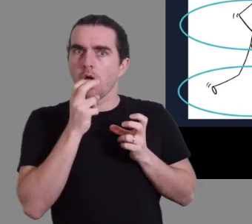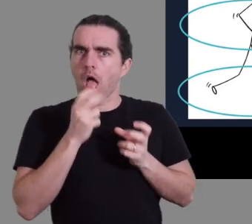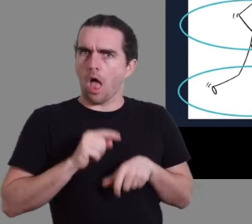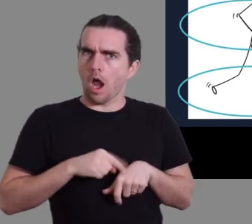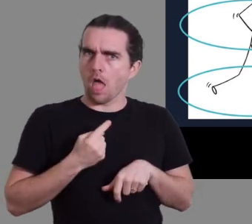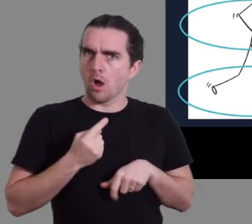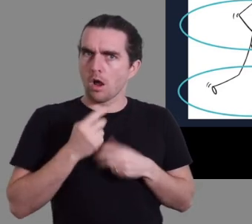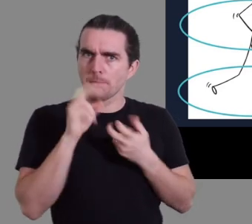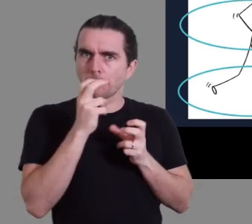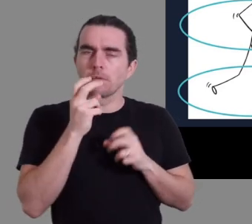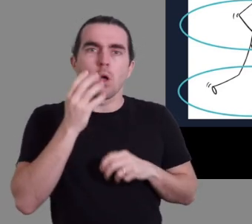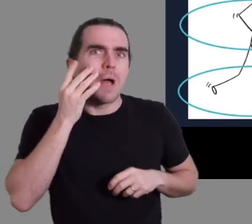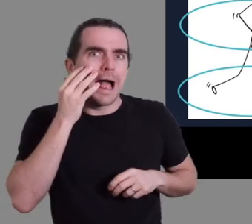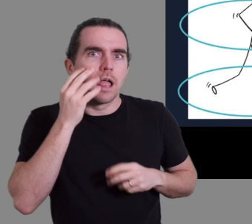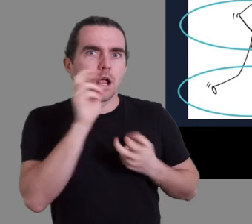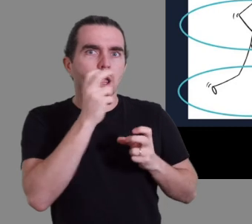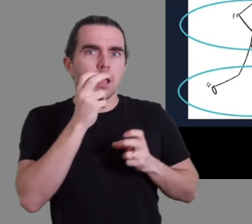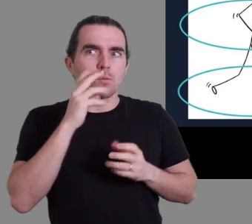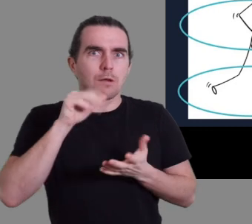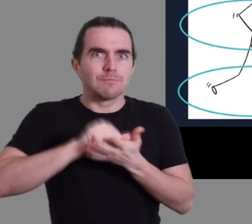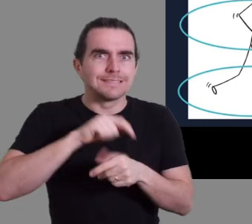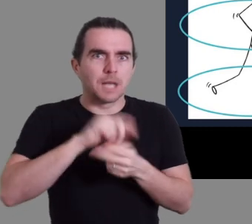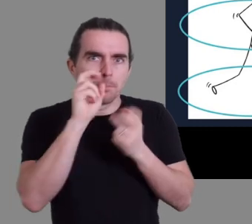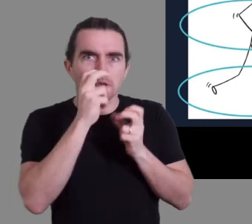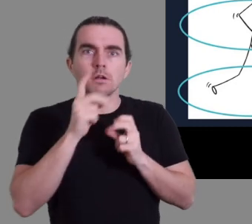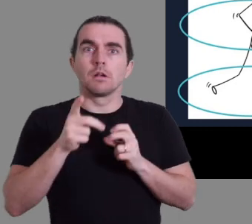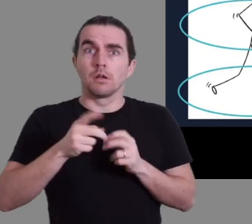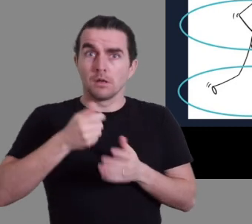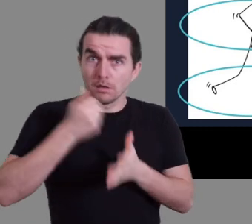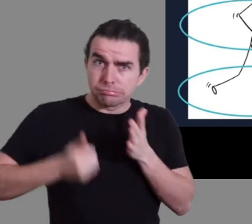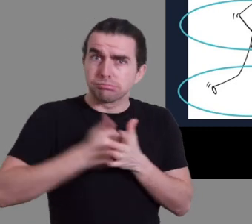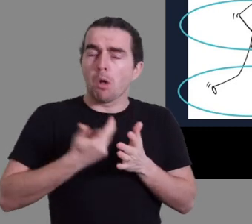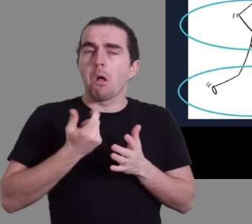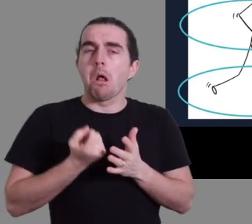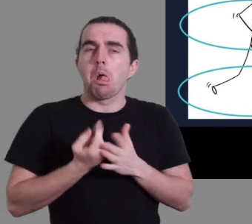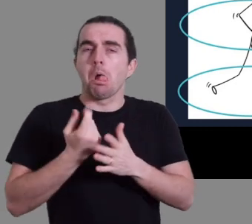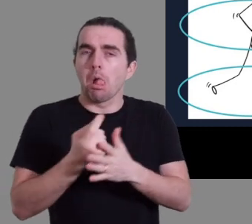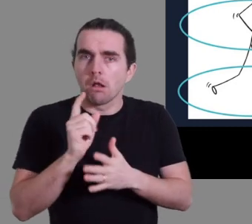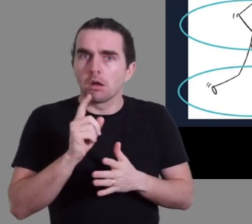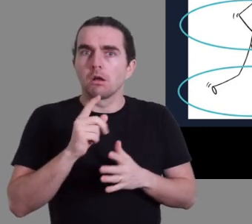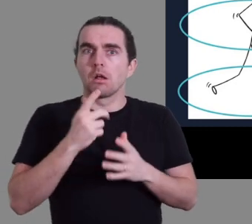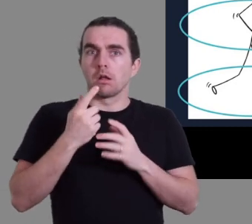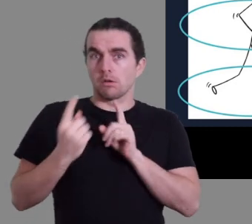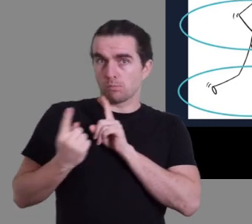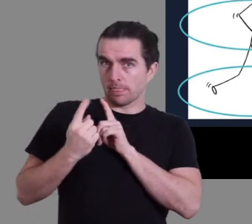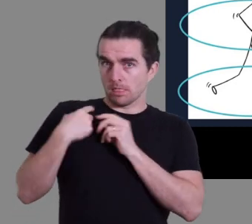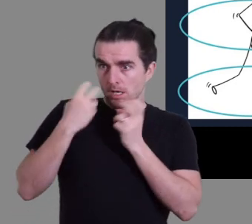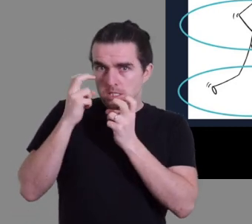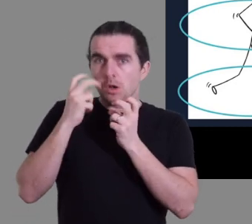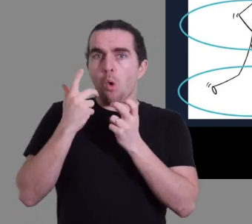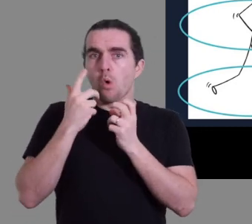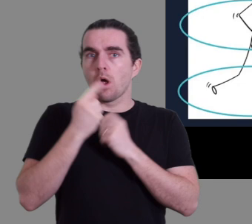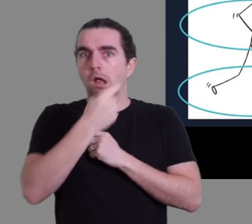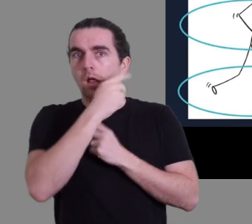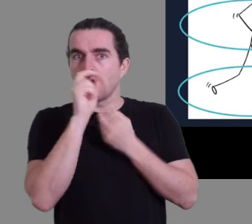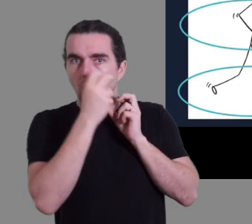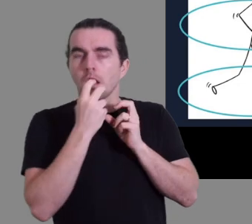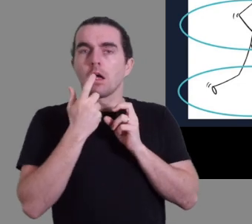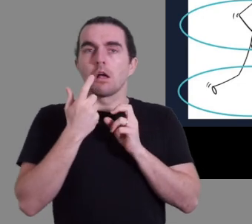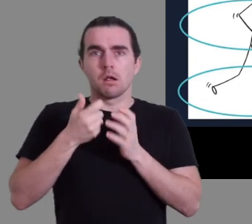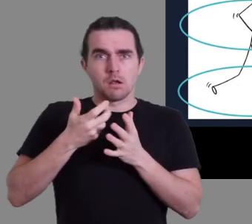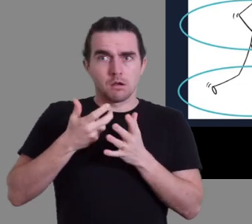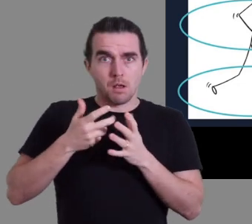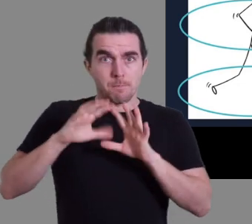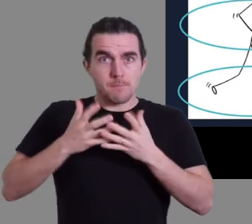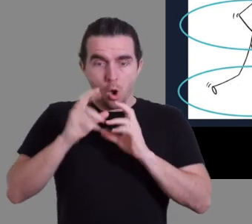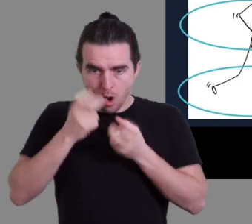look? When do you look? Where do you look? How often do you look at your opponent, your direct opponent? Do you look at his head when he's turned? How often